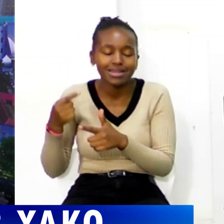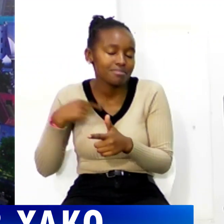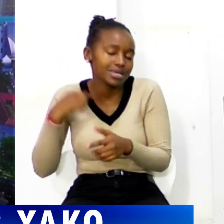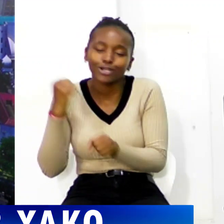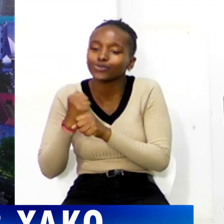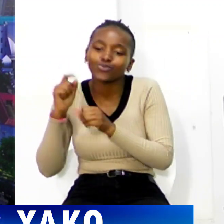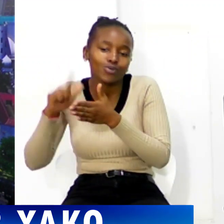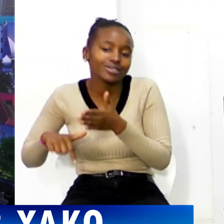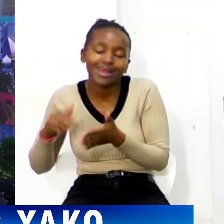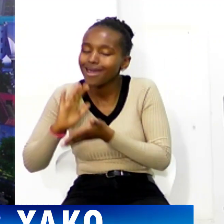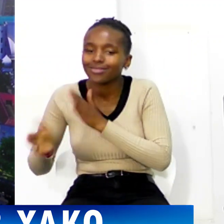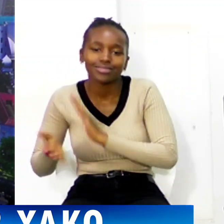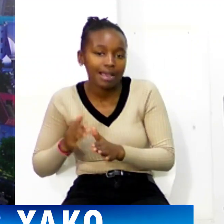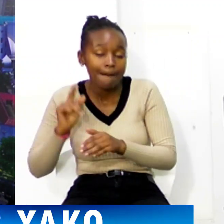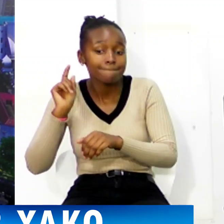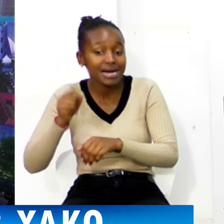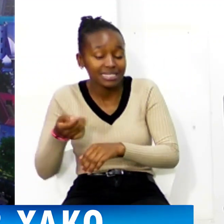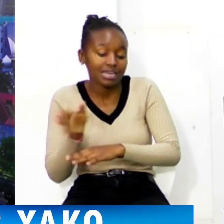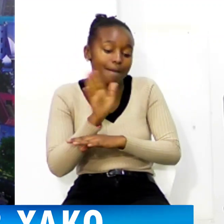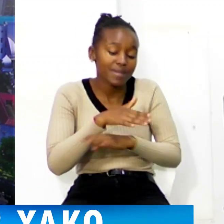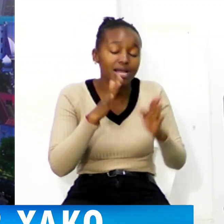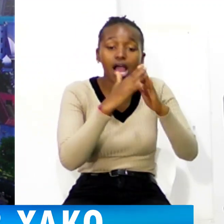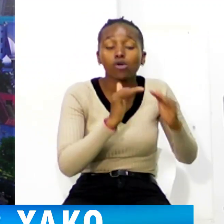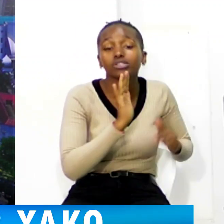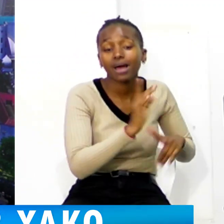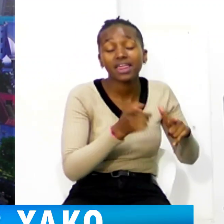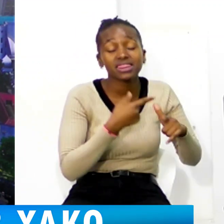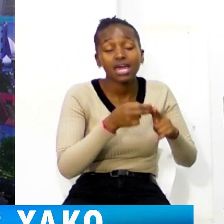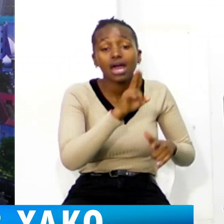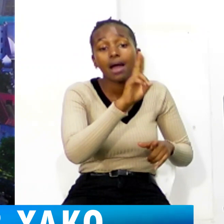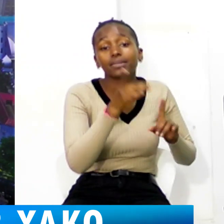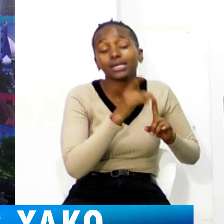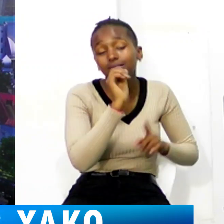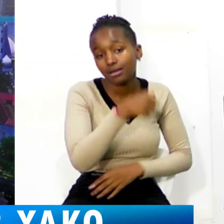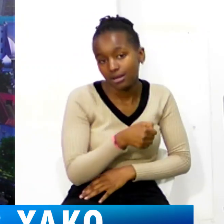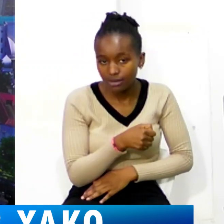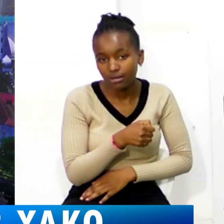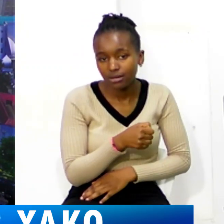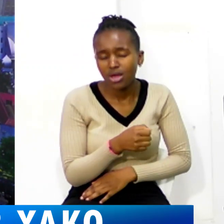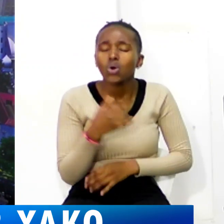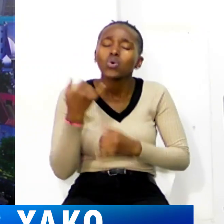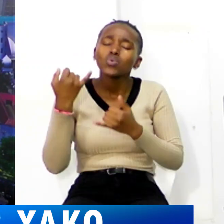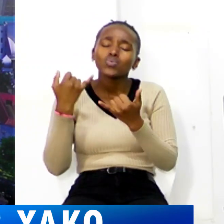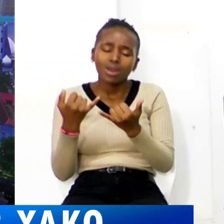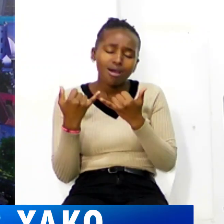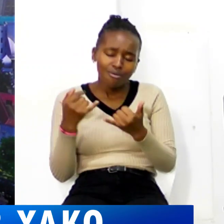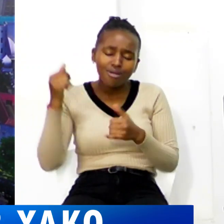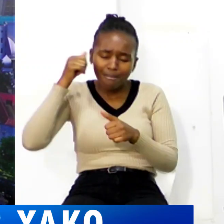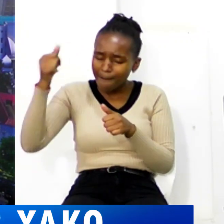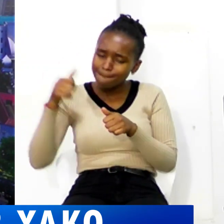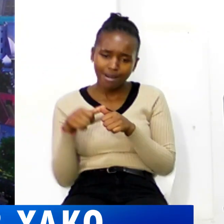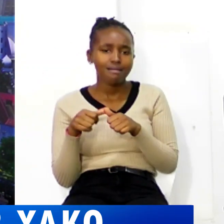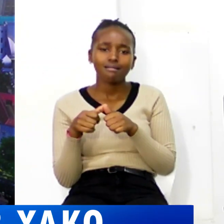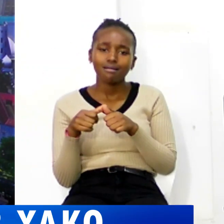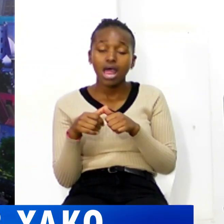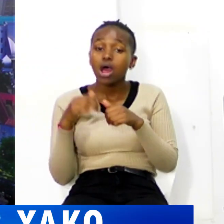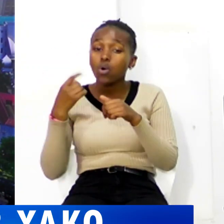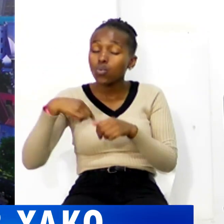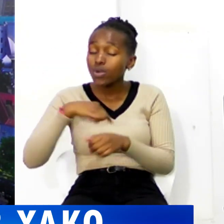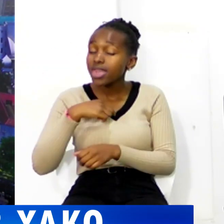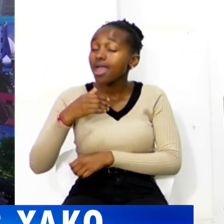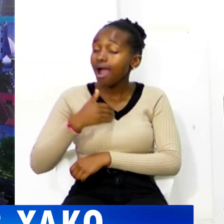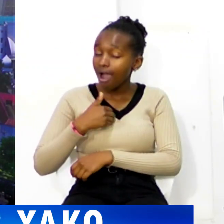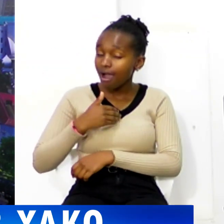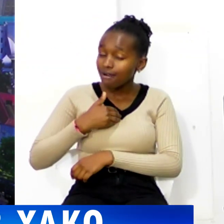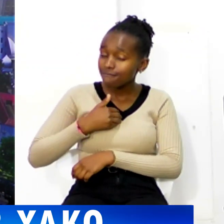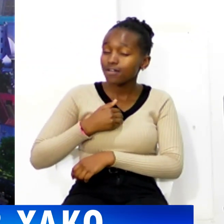answer that question is that we have 31 minus 7 days. So 31 minus 7 days, and we are